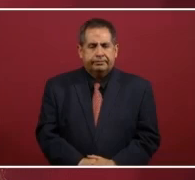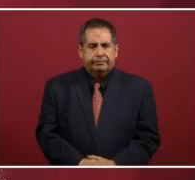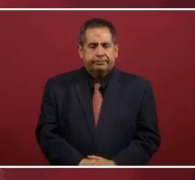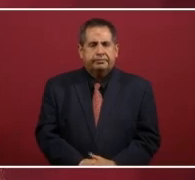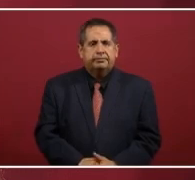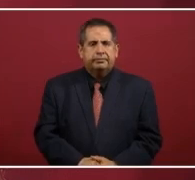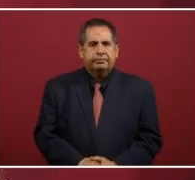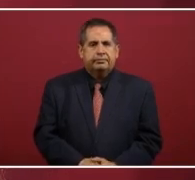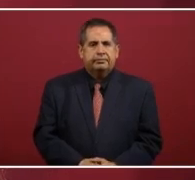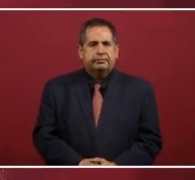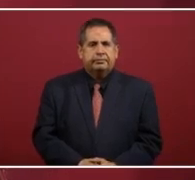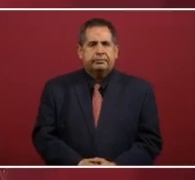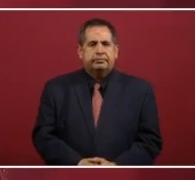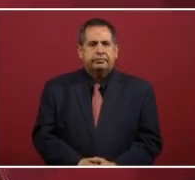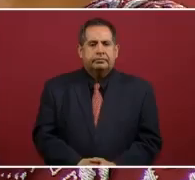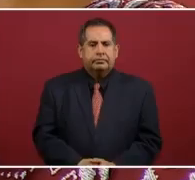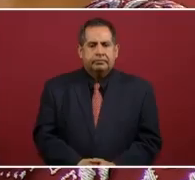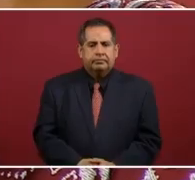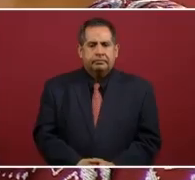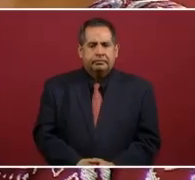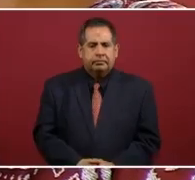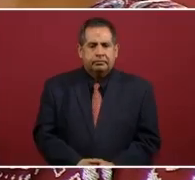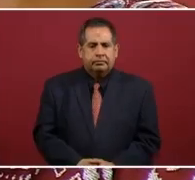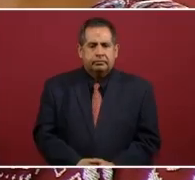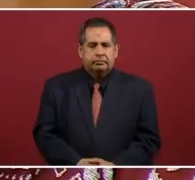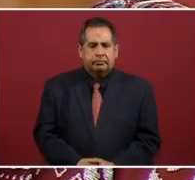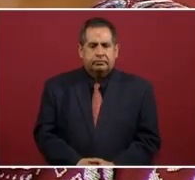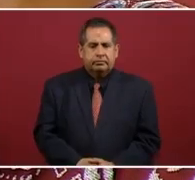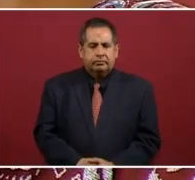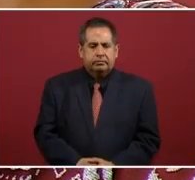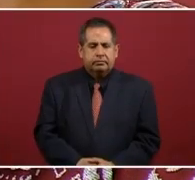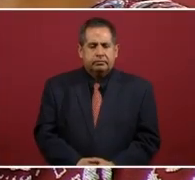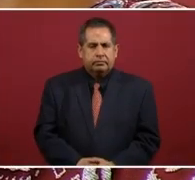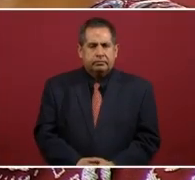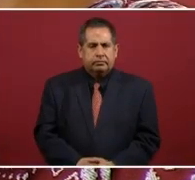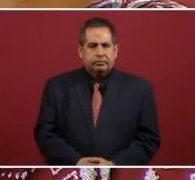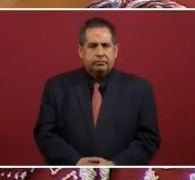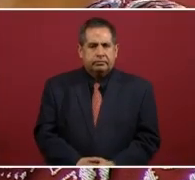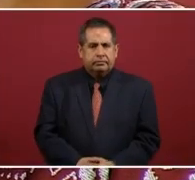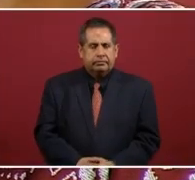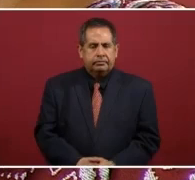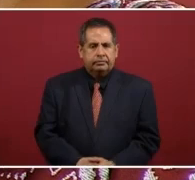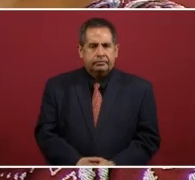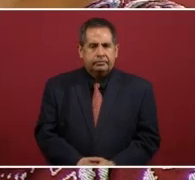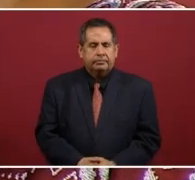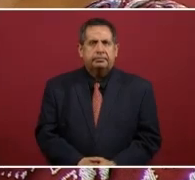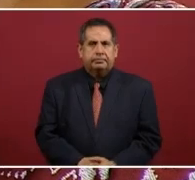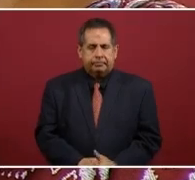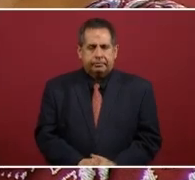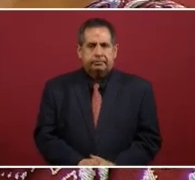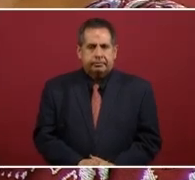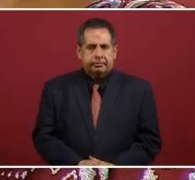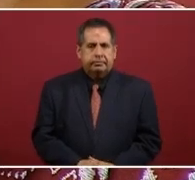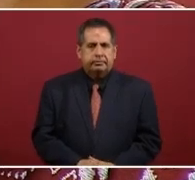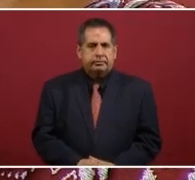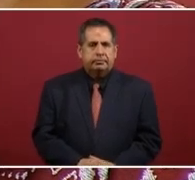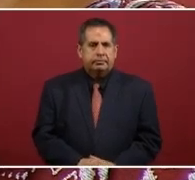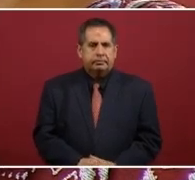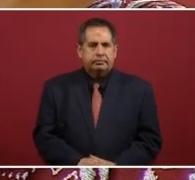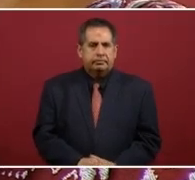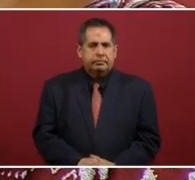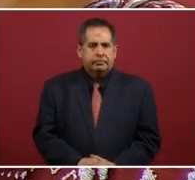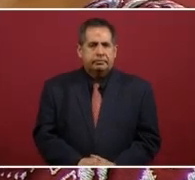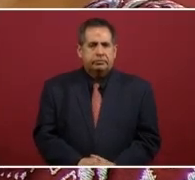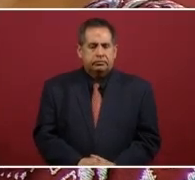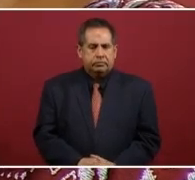of violence against women and girls, as it was stated during the presentation of the emerging plan to guarantee the